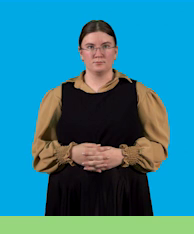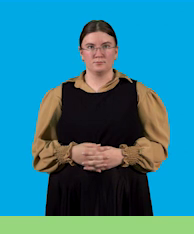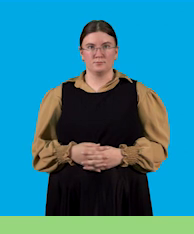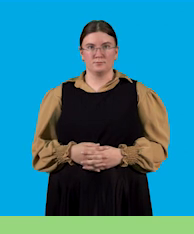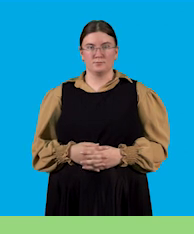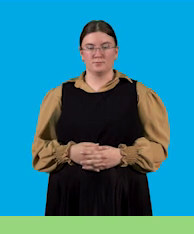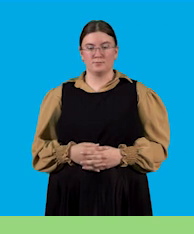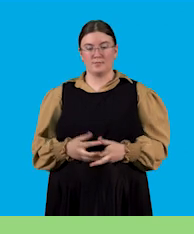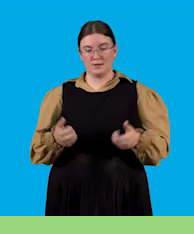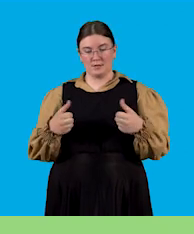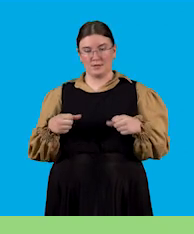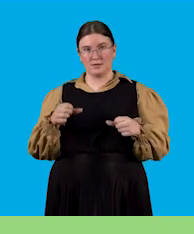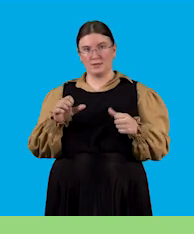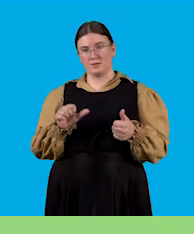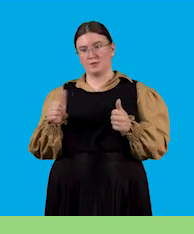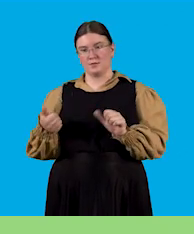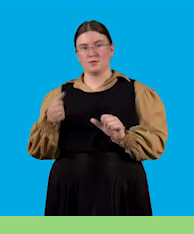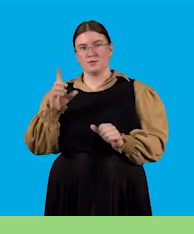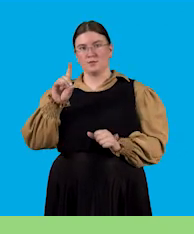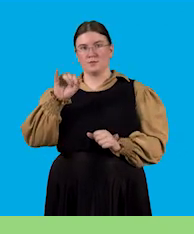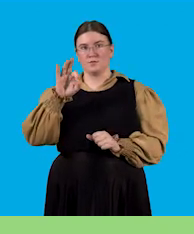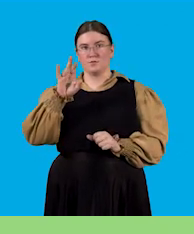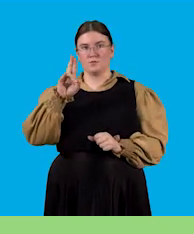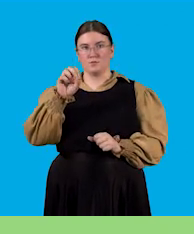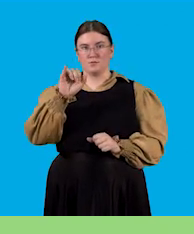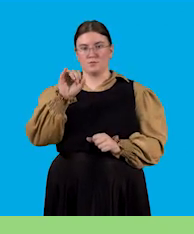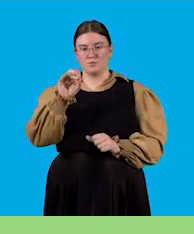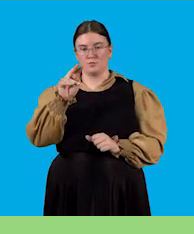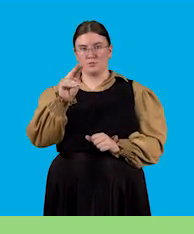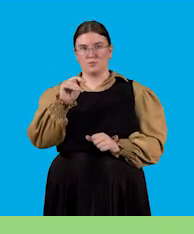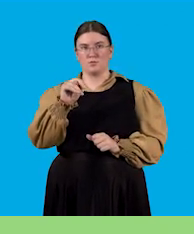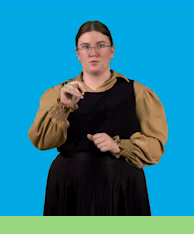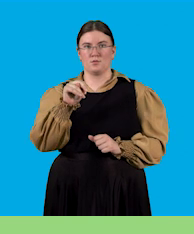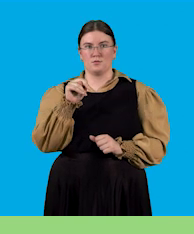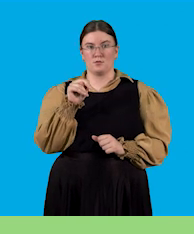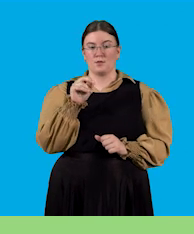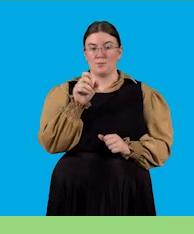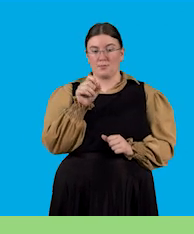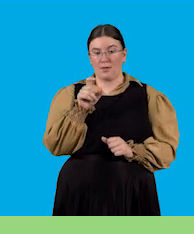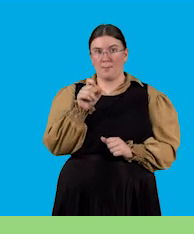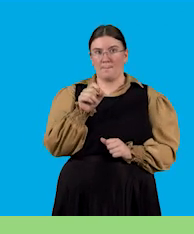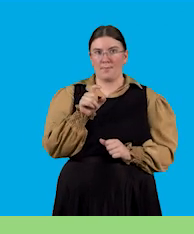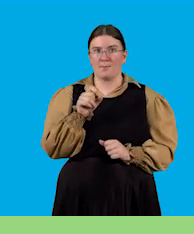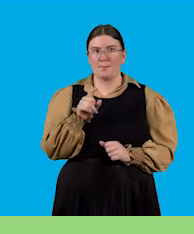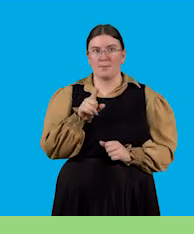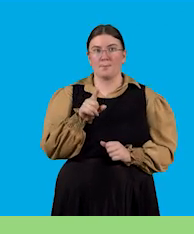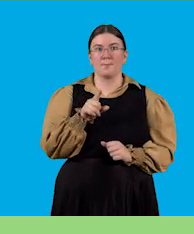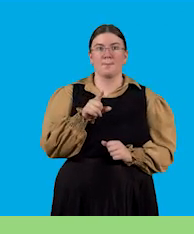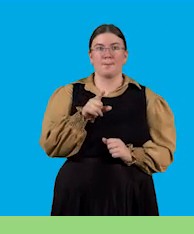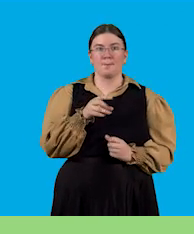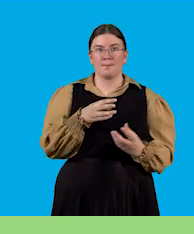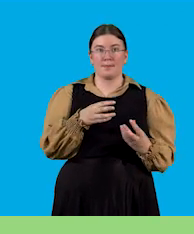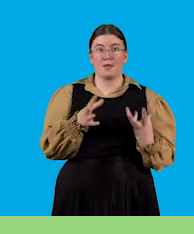And the next process, we then have diffusion. Here, substances are transported in and out of